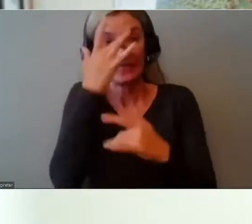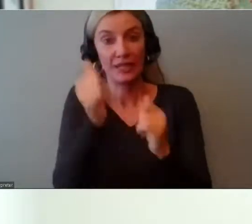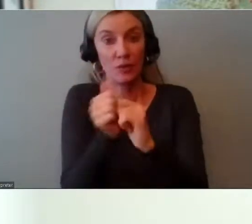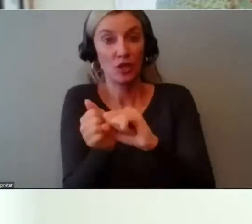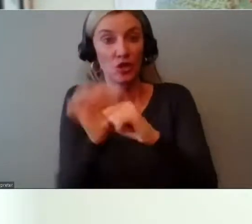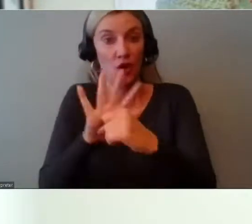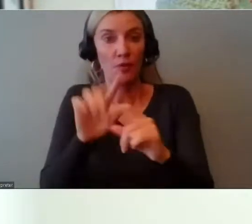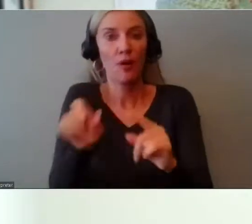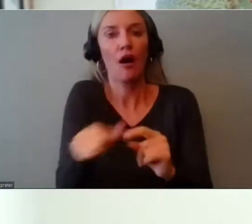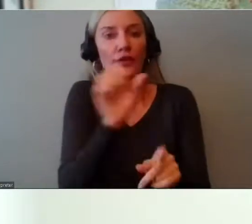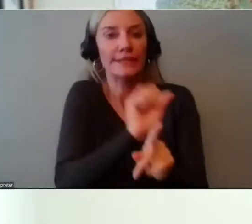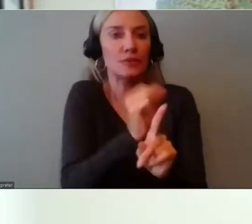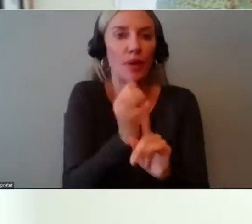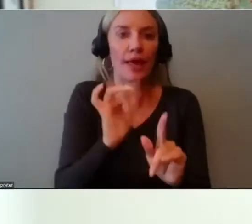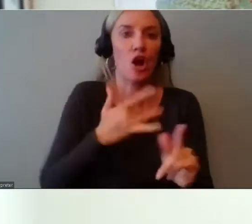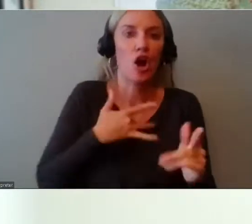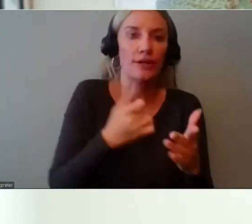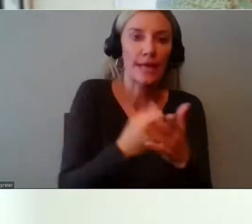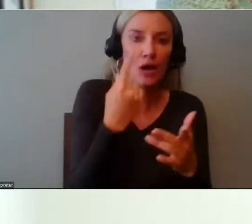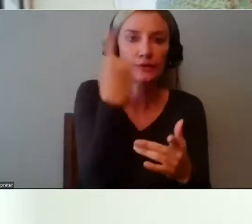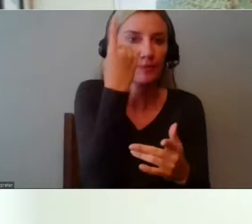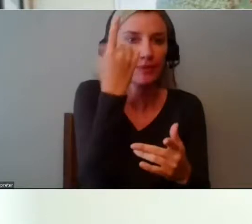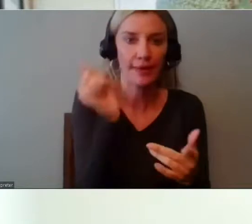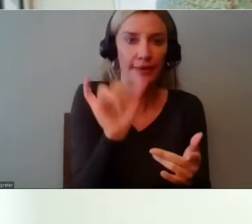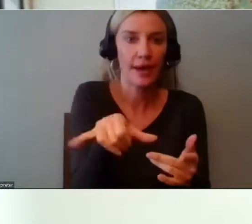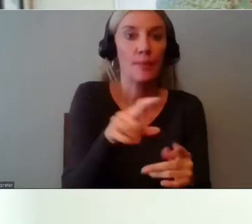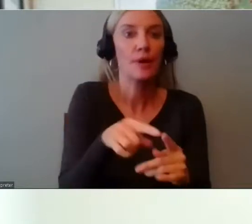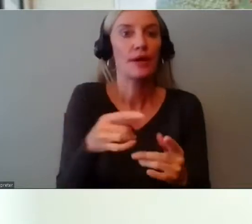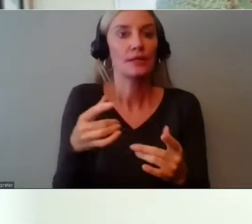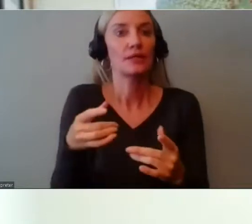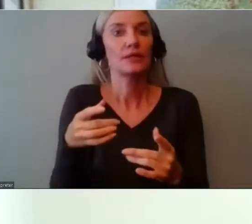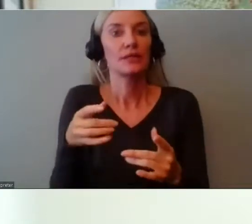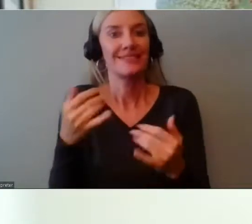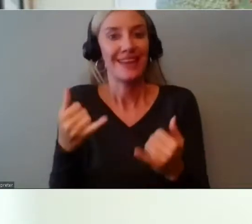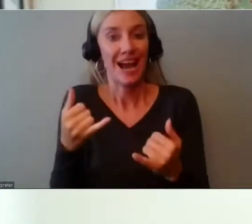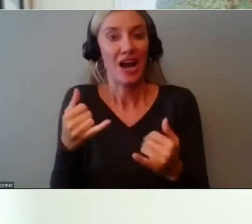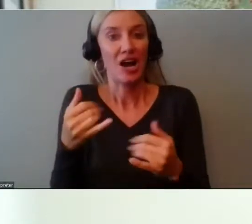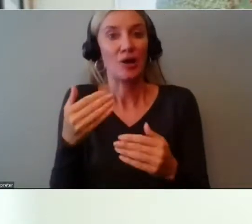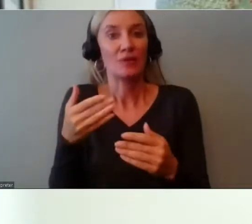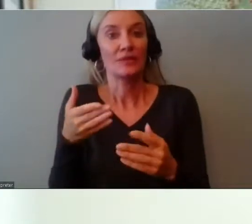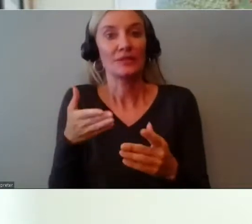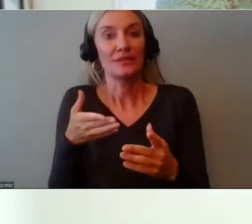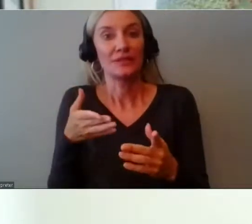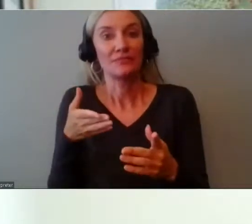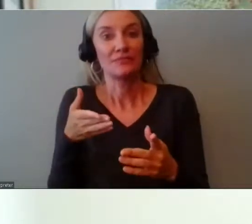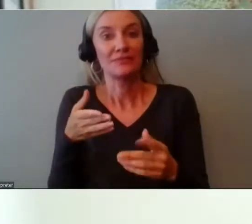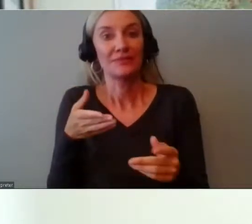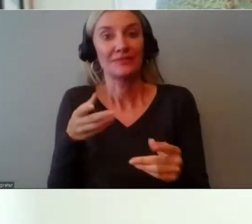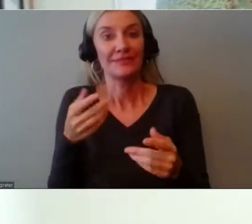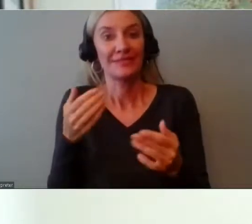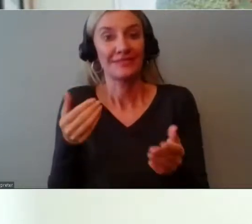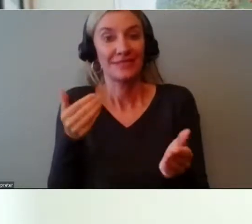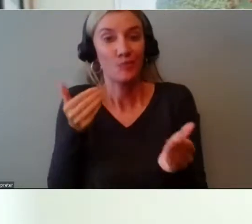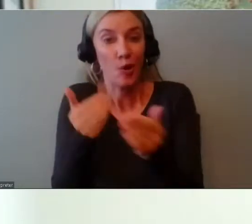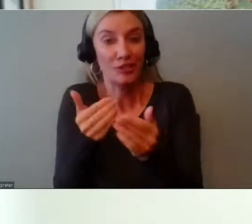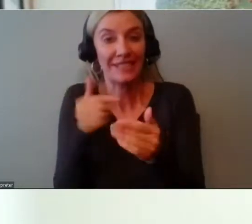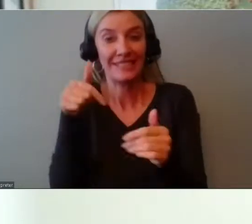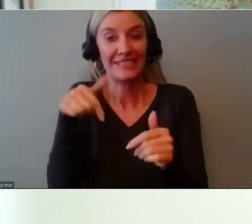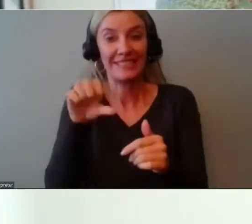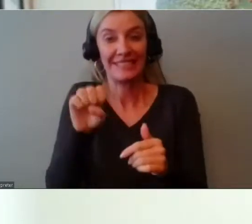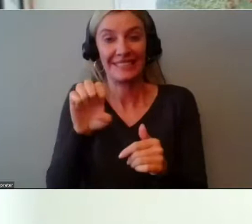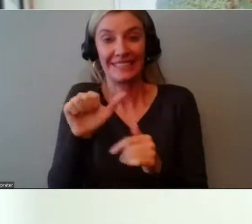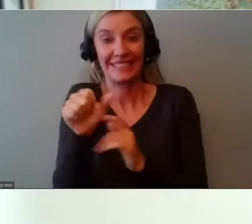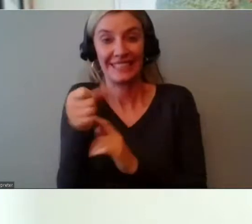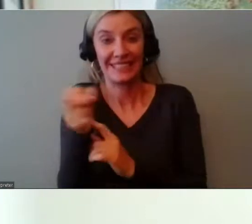heart attack or something like that. So going into the season, we're not going in on a strong footing, and things seem to